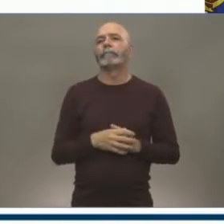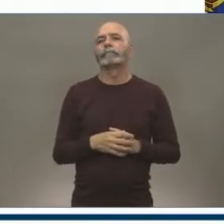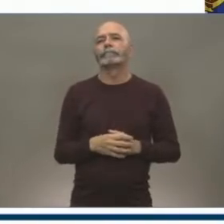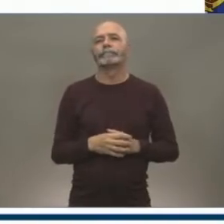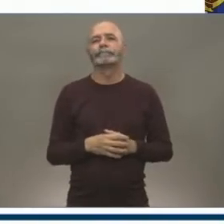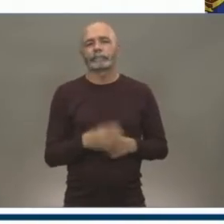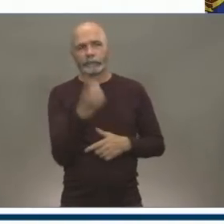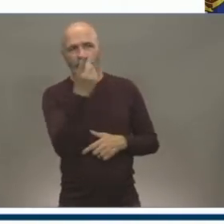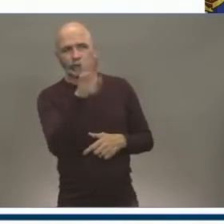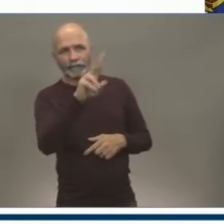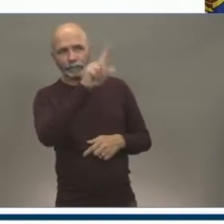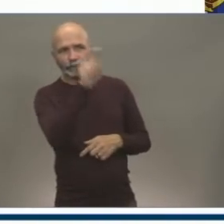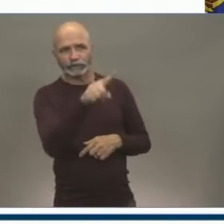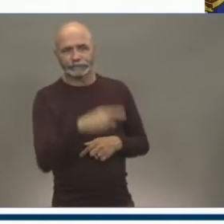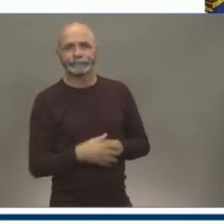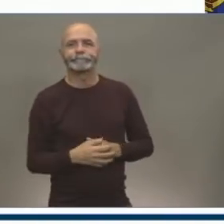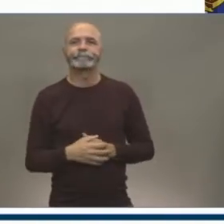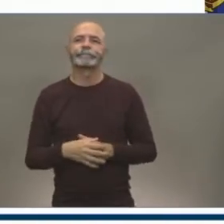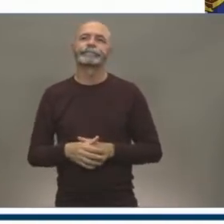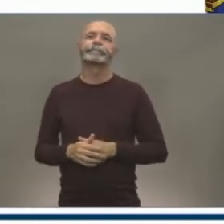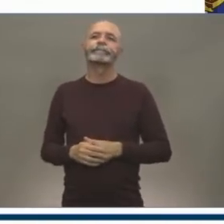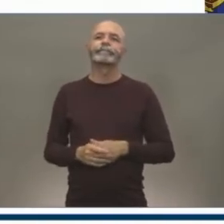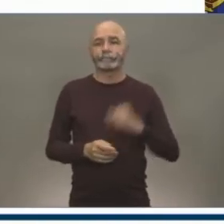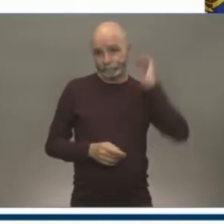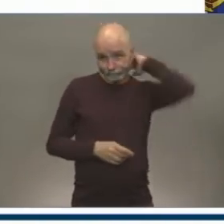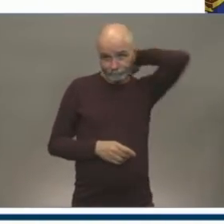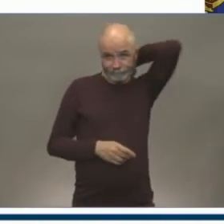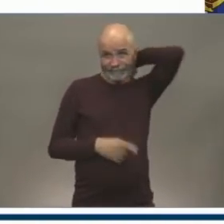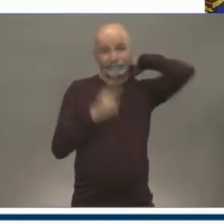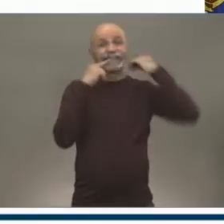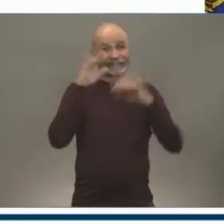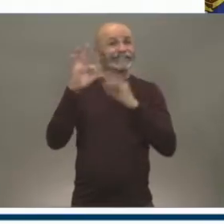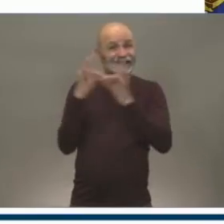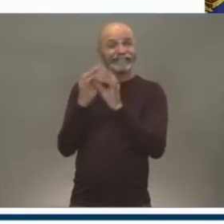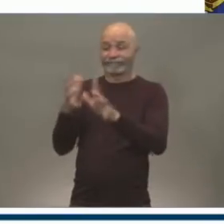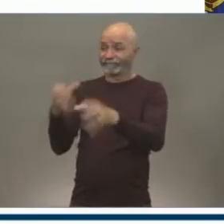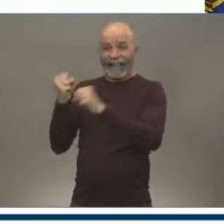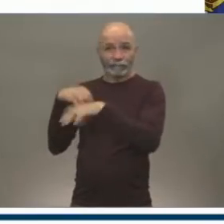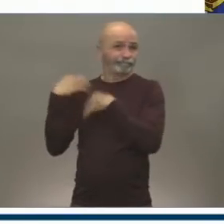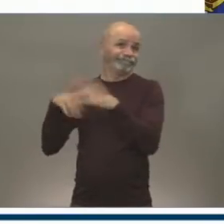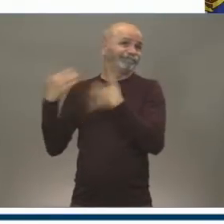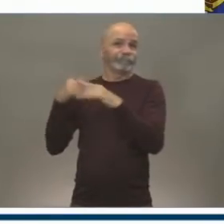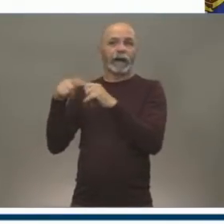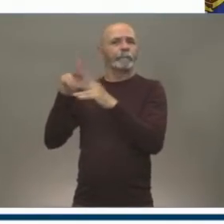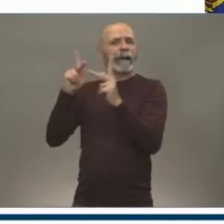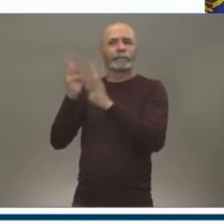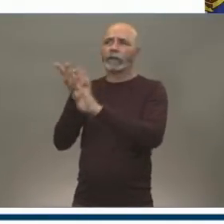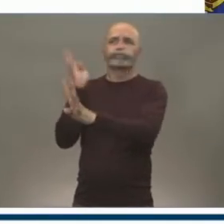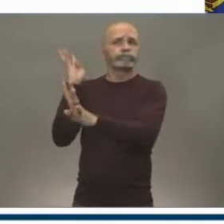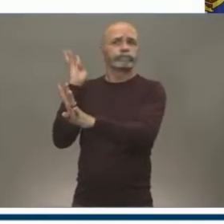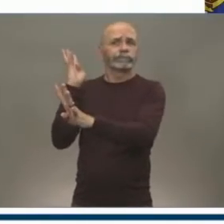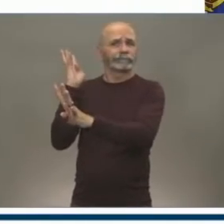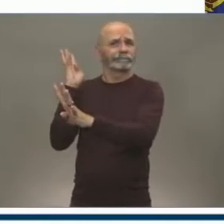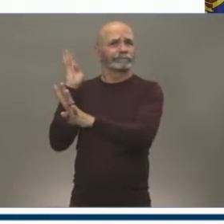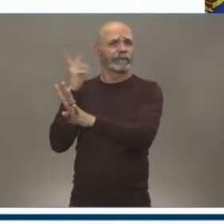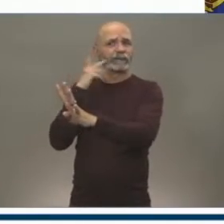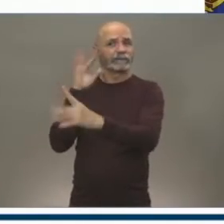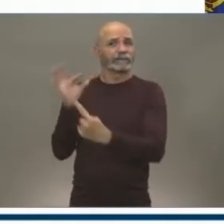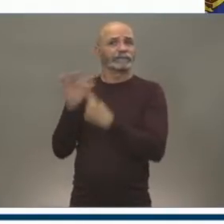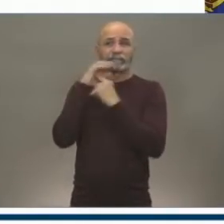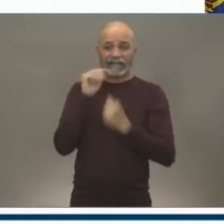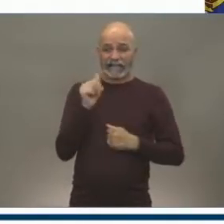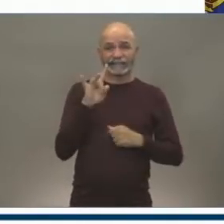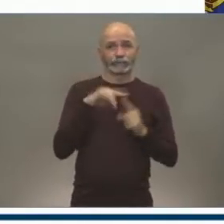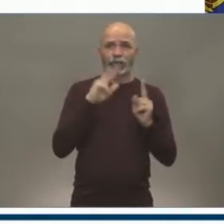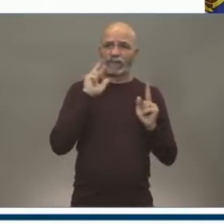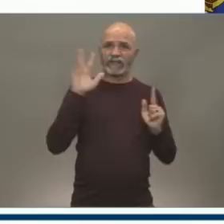rapid testing centers. As you mentioned, they're really seeing a tremendous amount of people over the past 3 days, especially those in the 18 to 35 age group. But with the request earlier